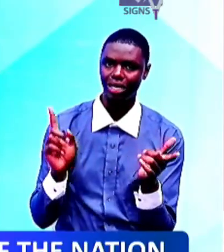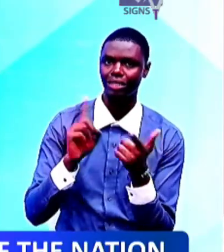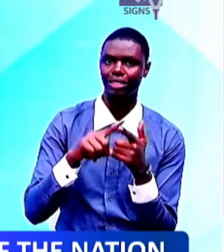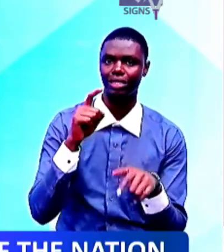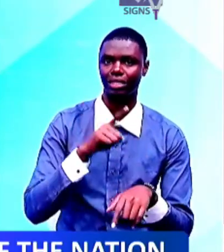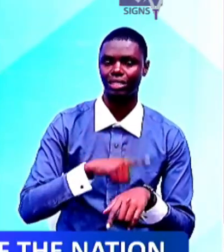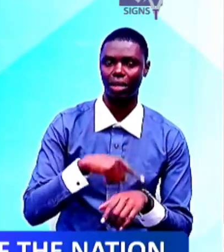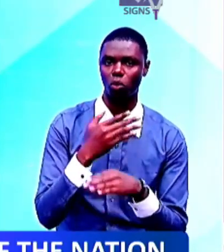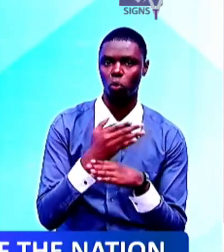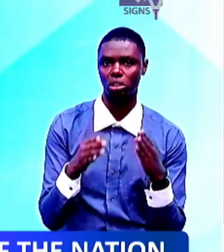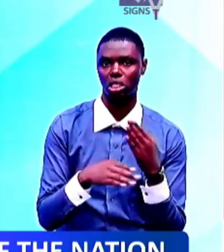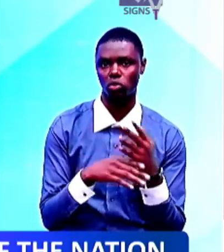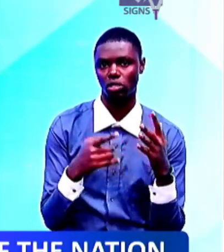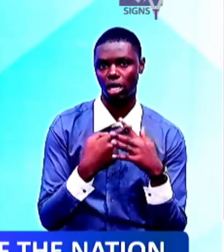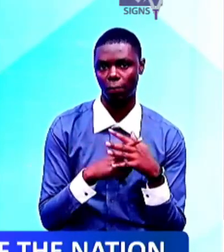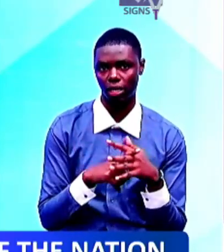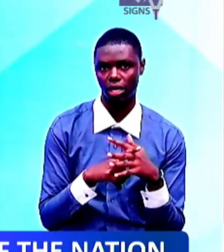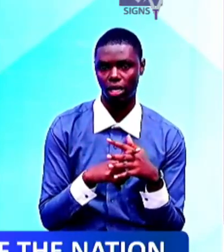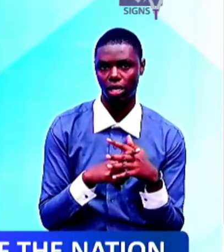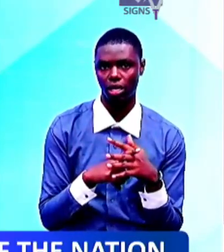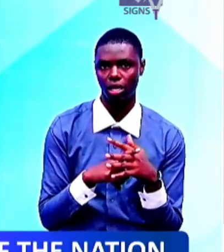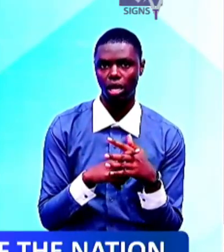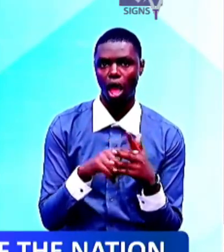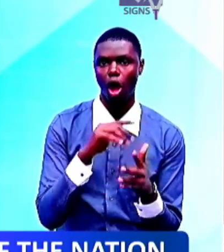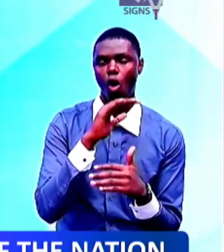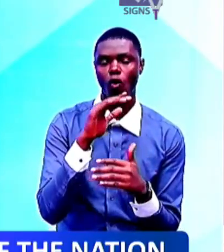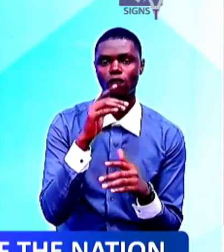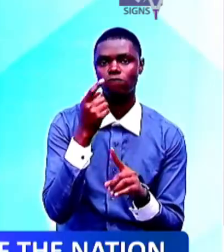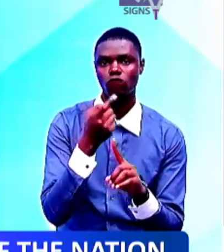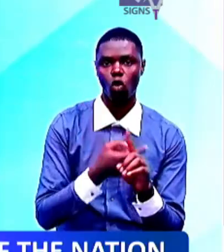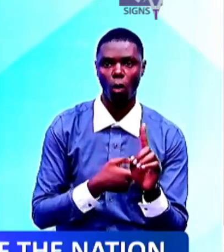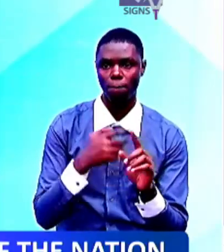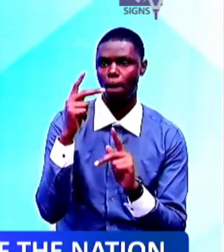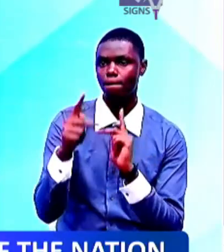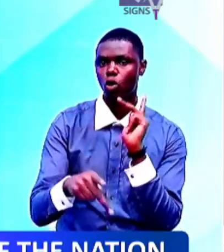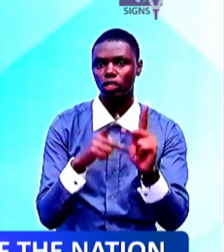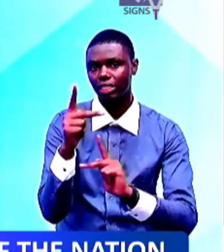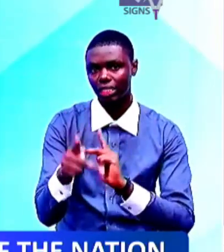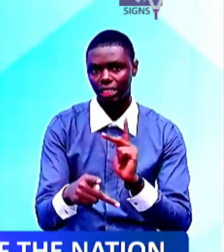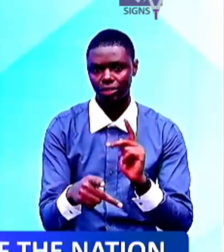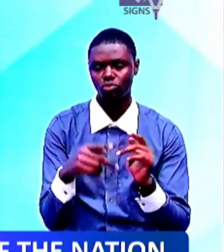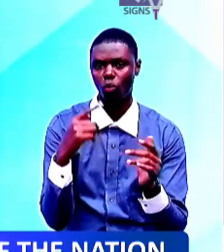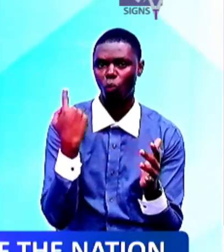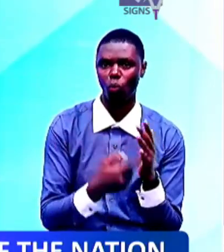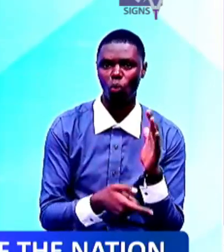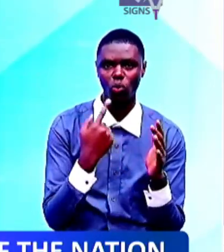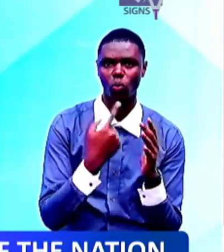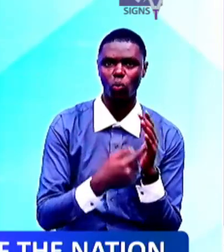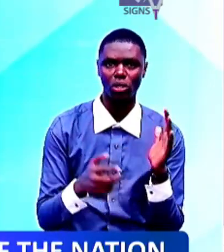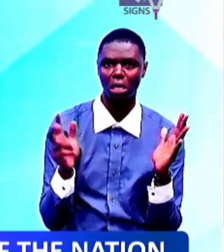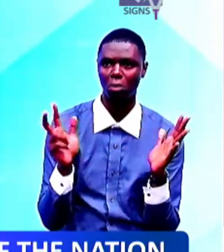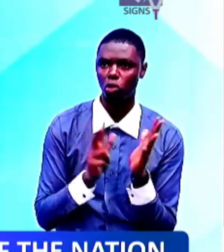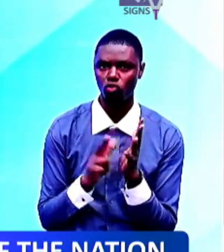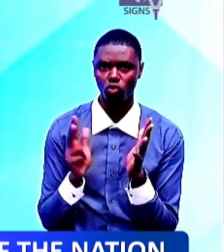that construction is done? Not even construction, all the way from processes,